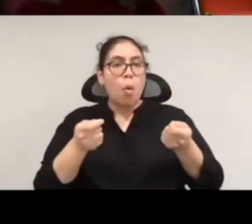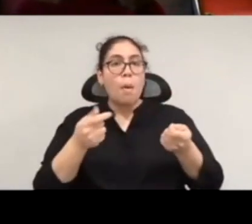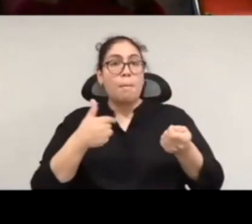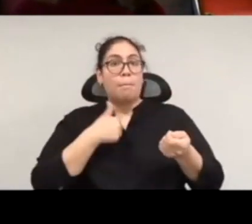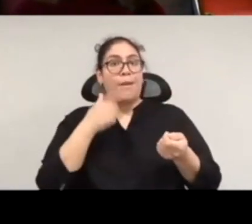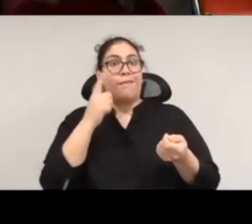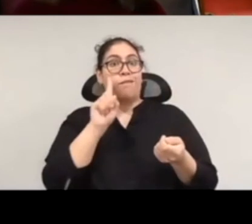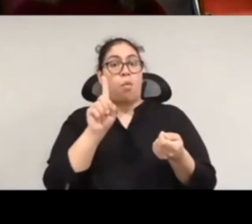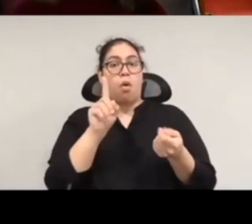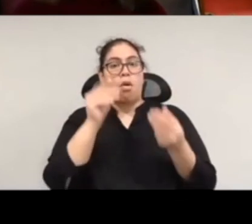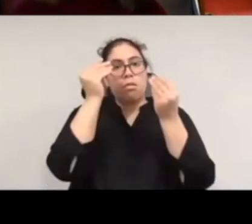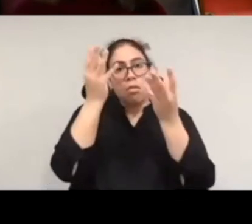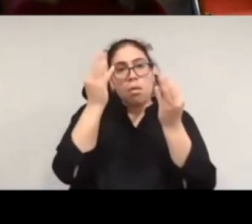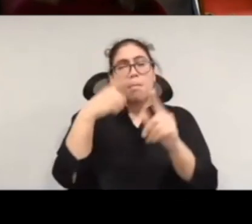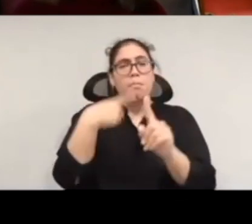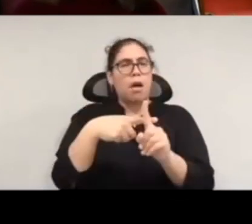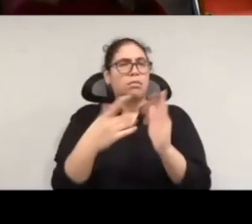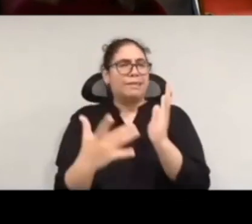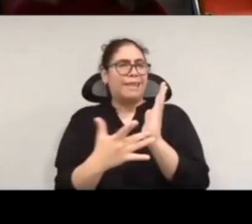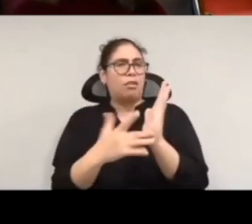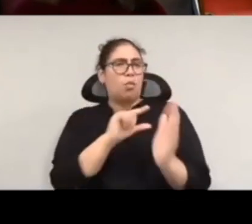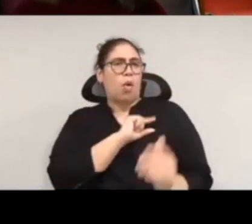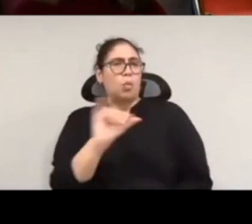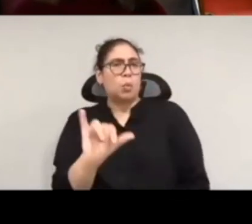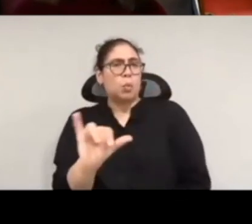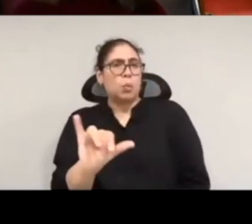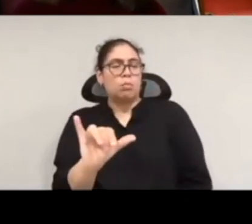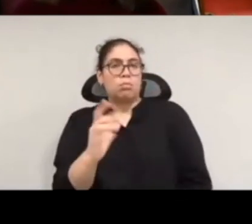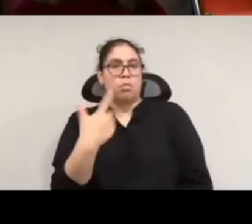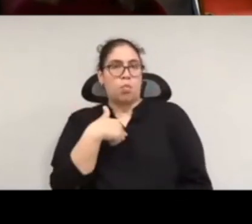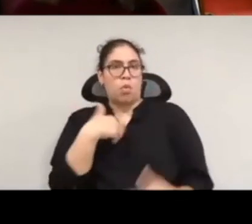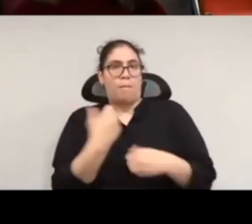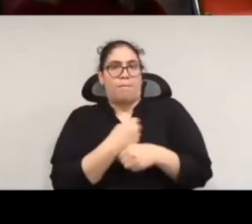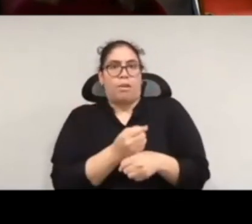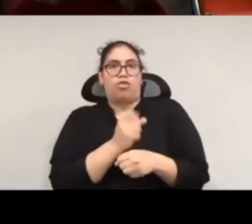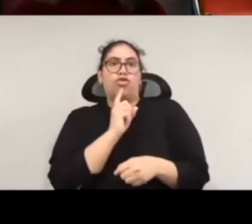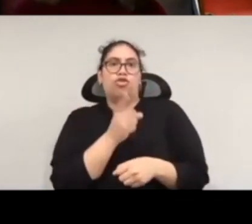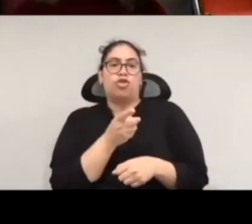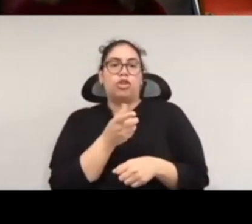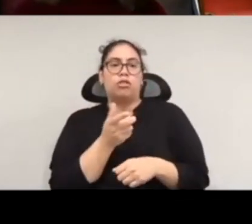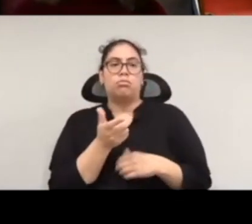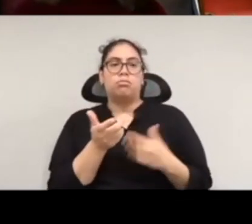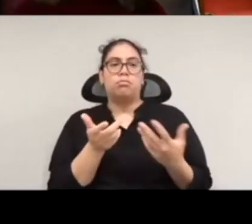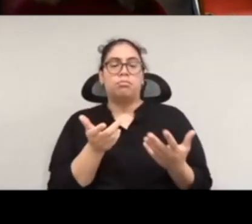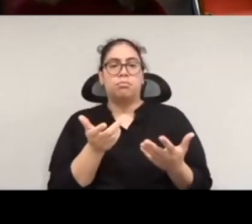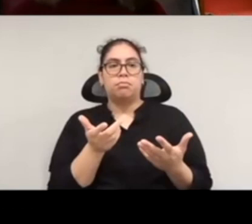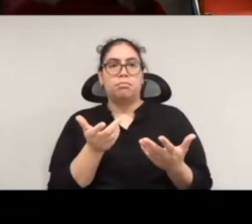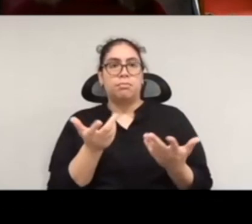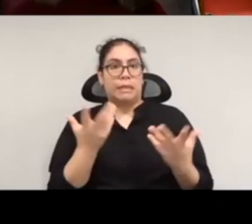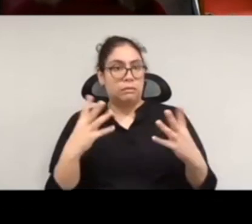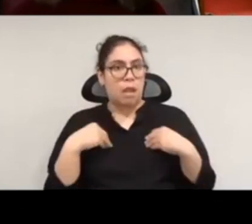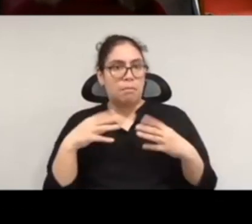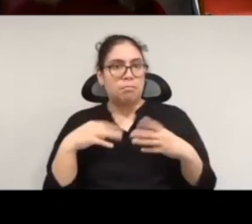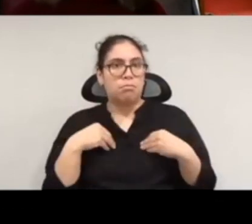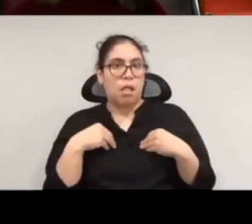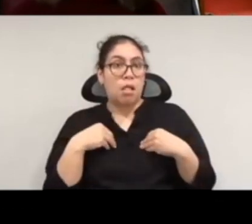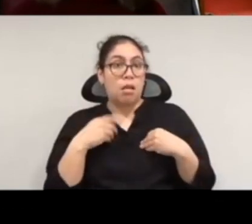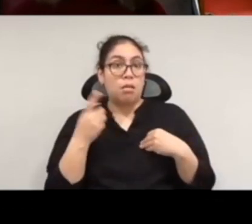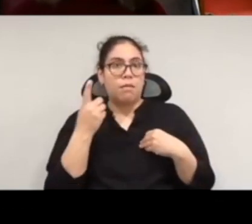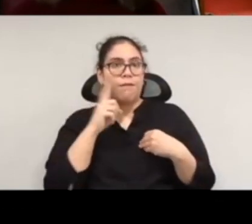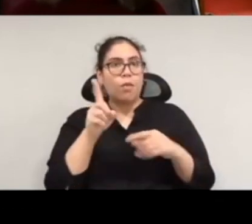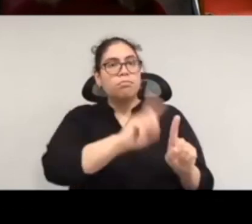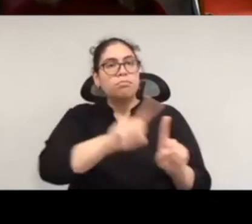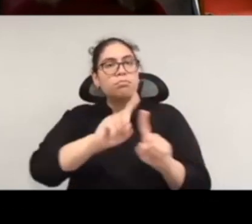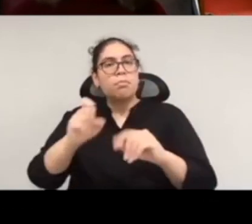for technical quality too, because at the end of the day, we need to make sure that this is acceptable for platforms and all